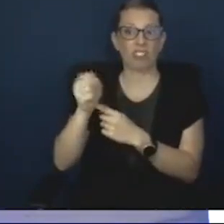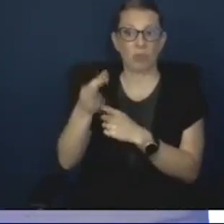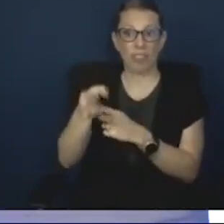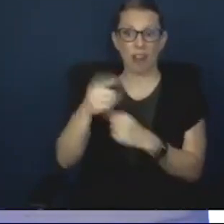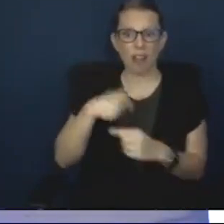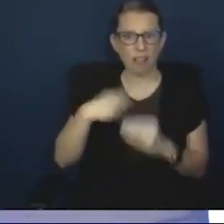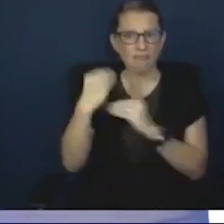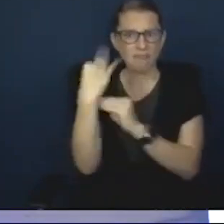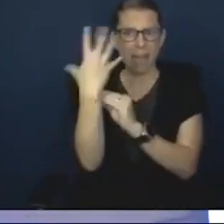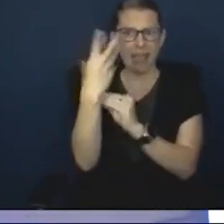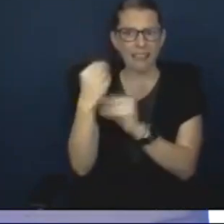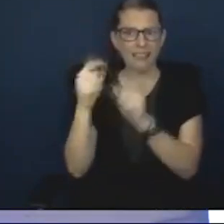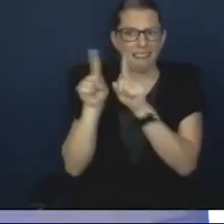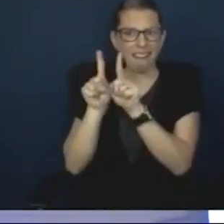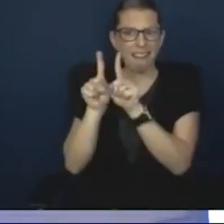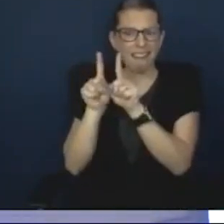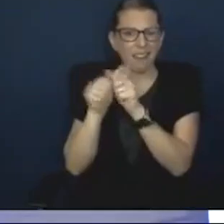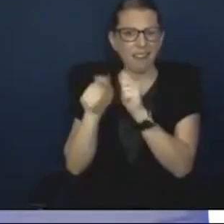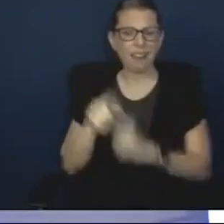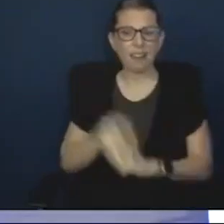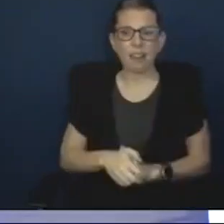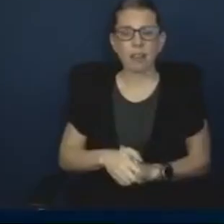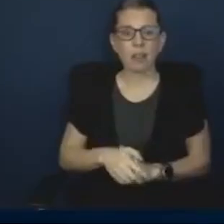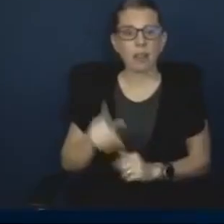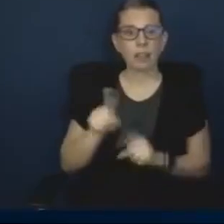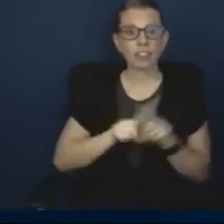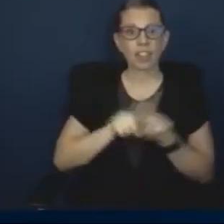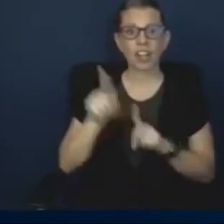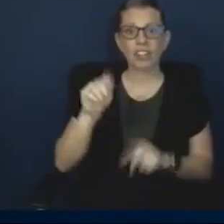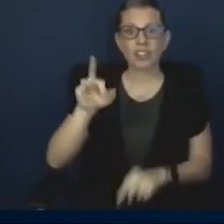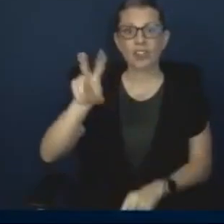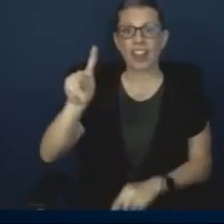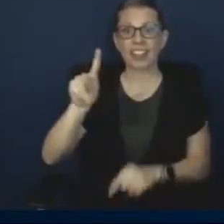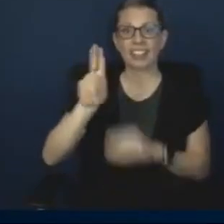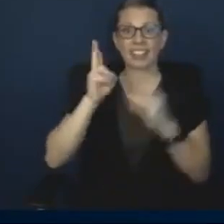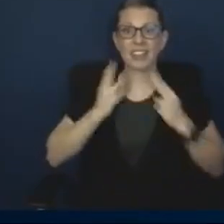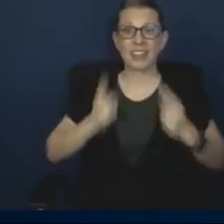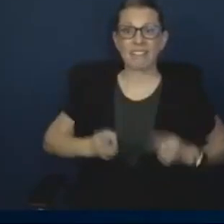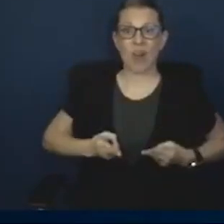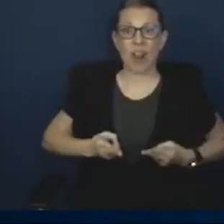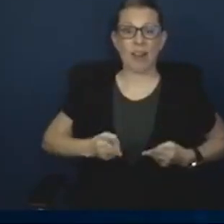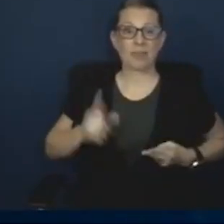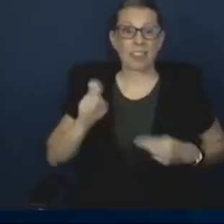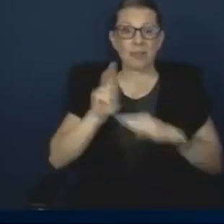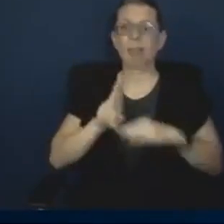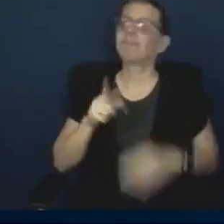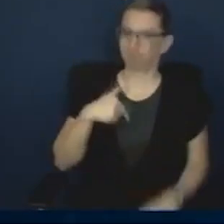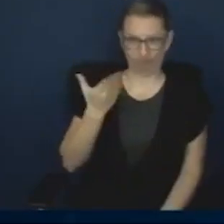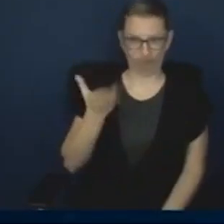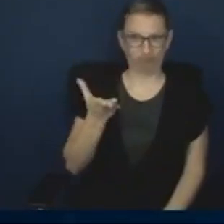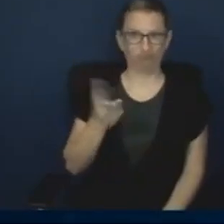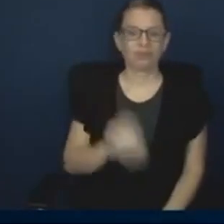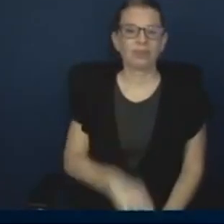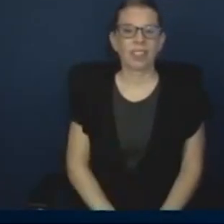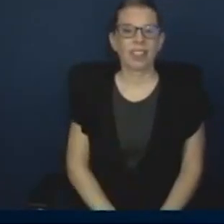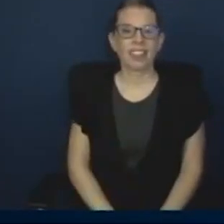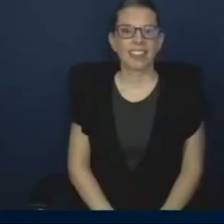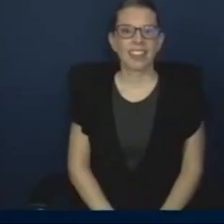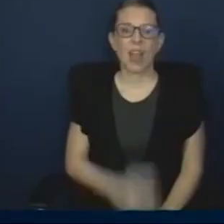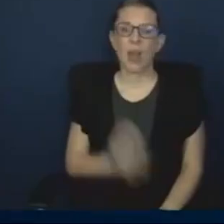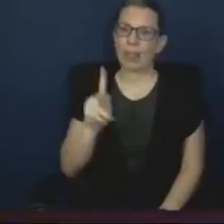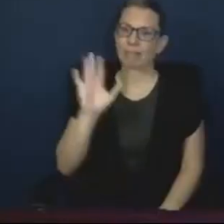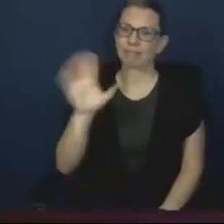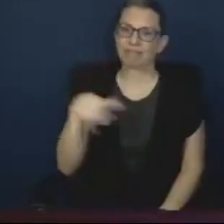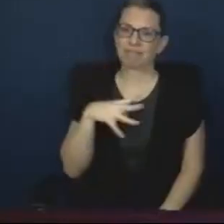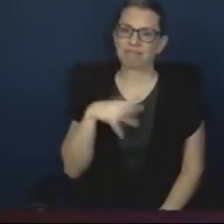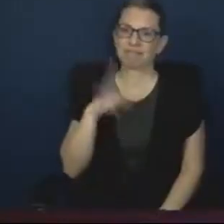Deb was watching. We need pics in the Star Trek uniform. Yeah, you would have, yeah, okay. I'm right there. All right, behind the scenes with you. That's what they want. All right, thank you